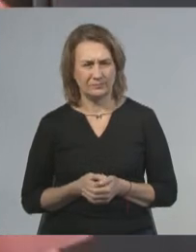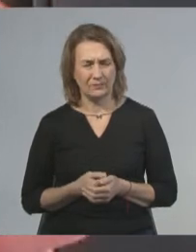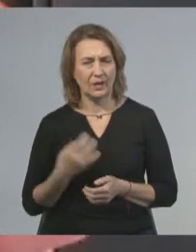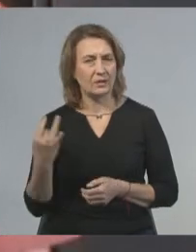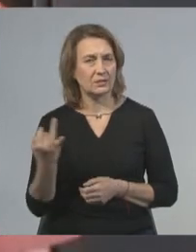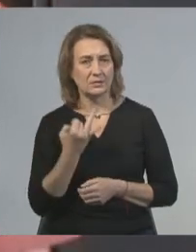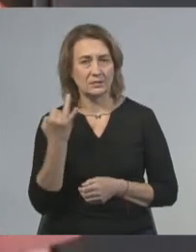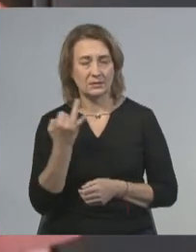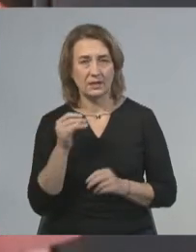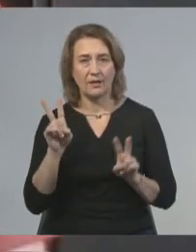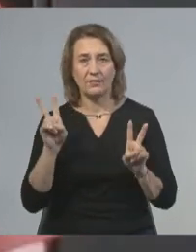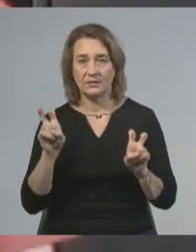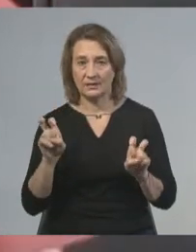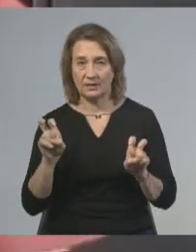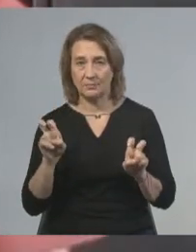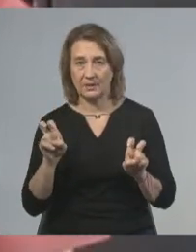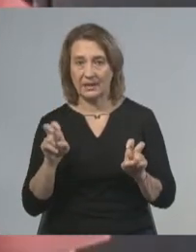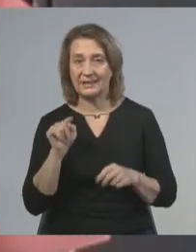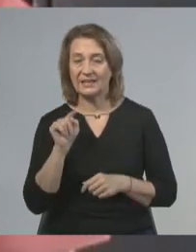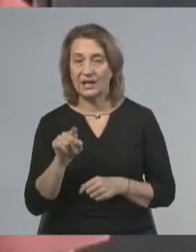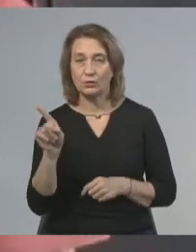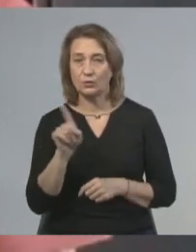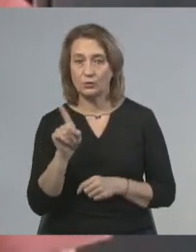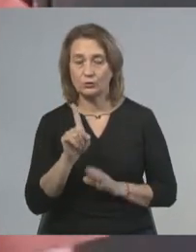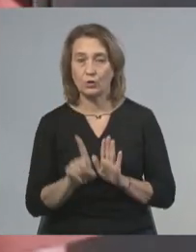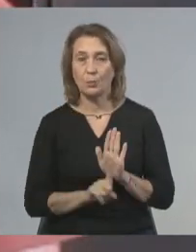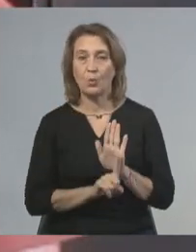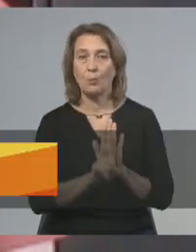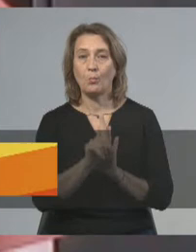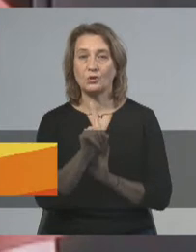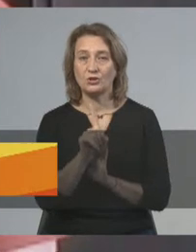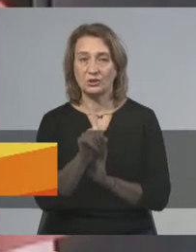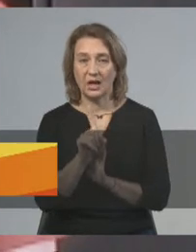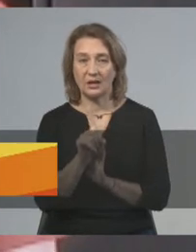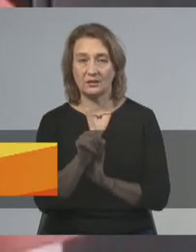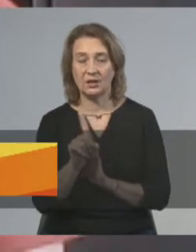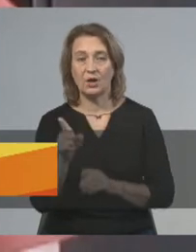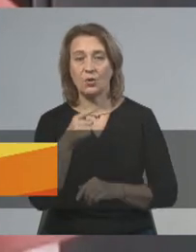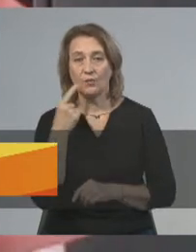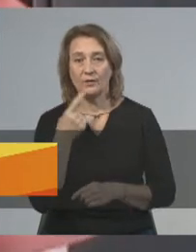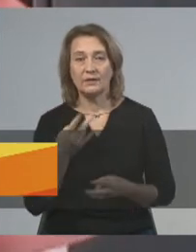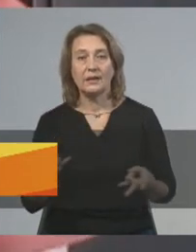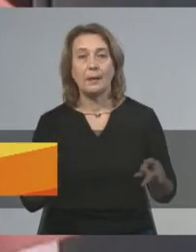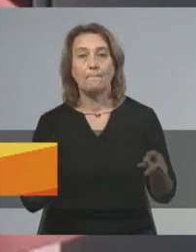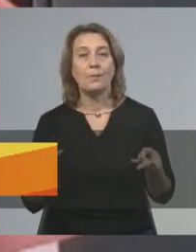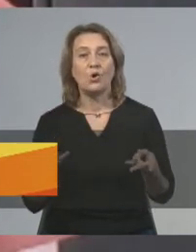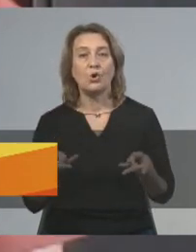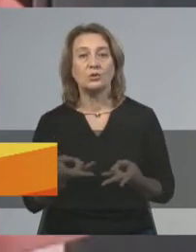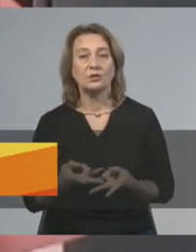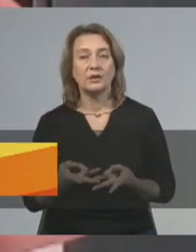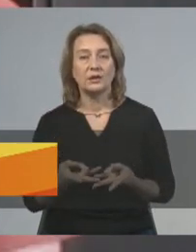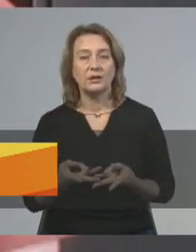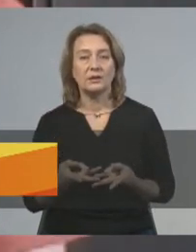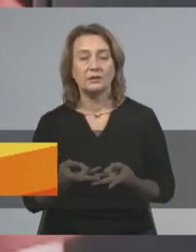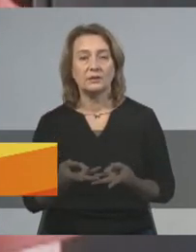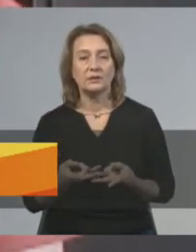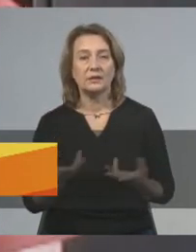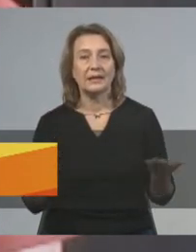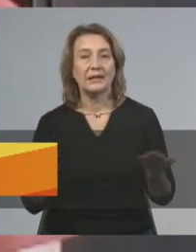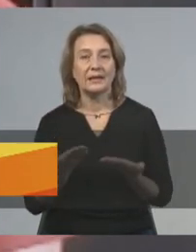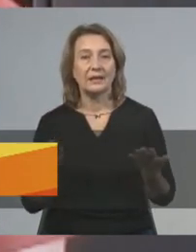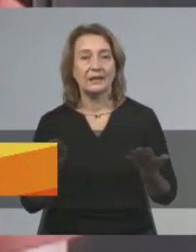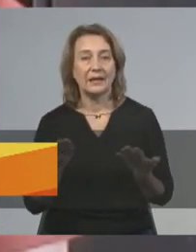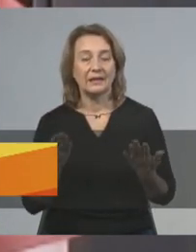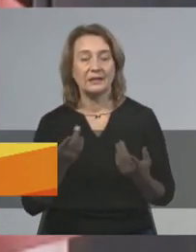i think this is an excellent topic but to start talking about it we need a